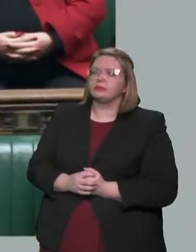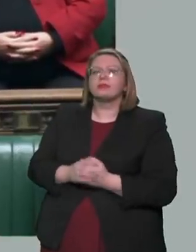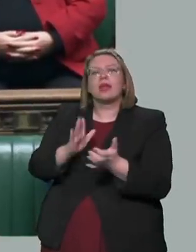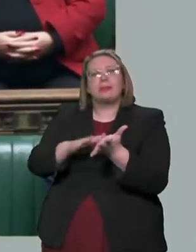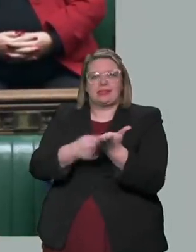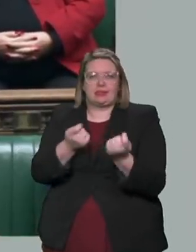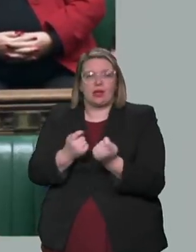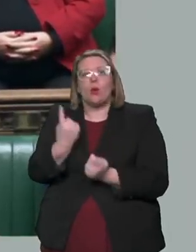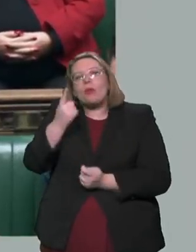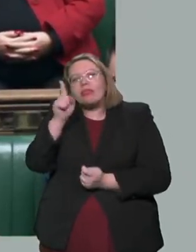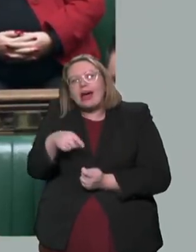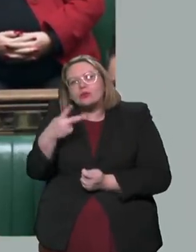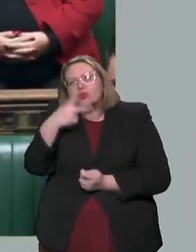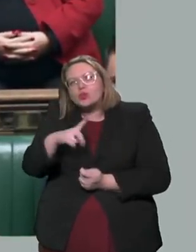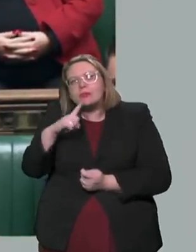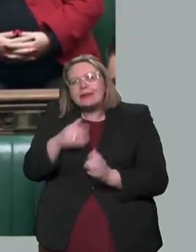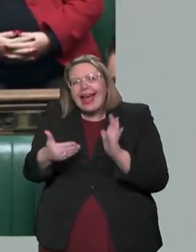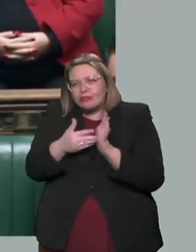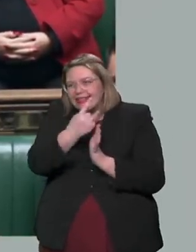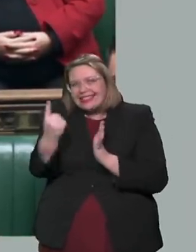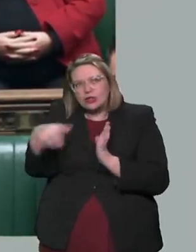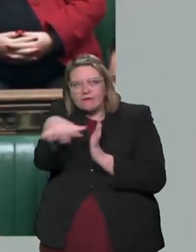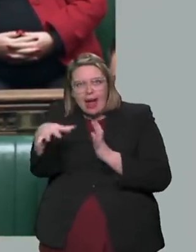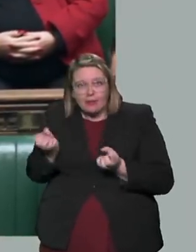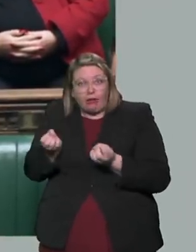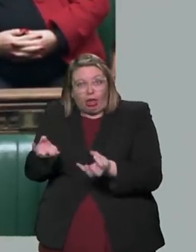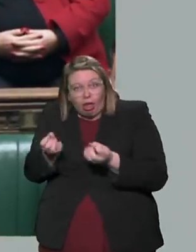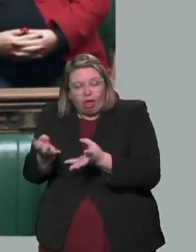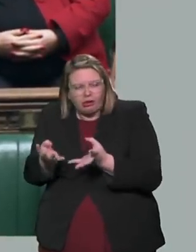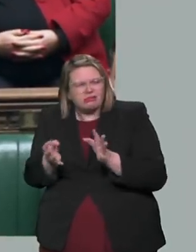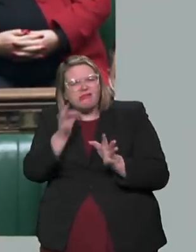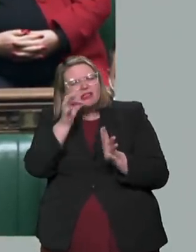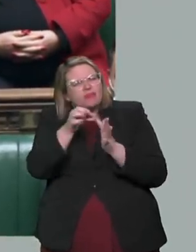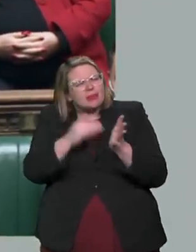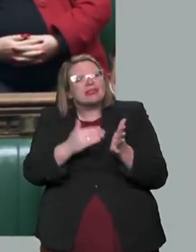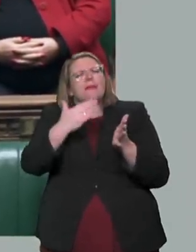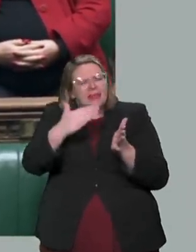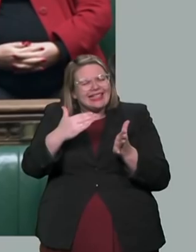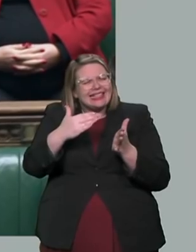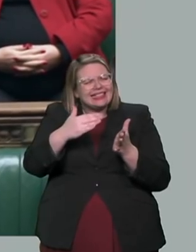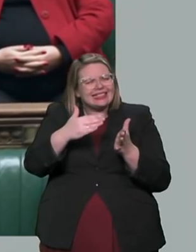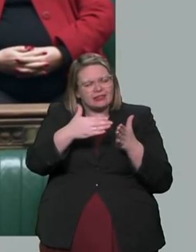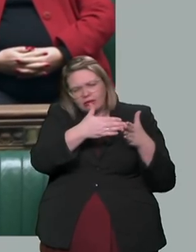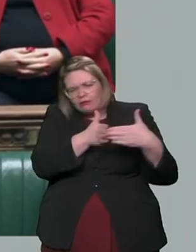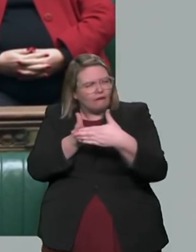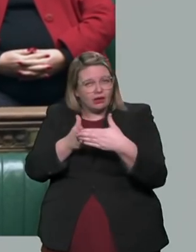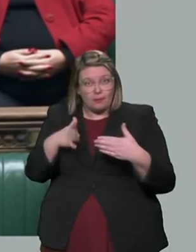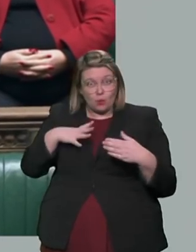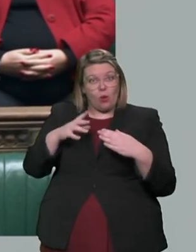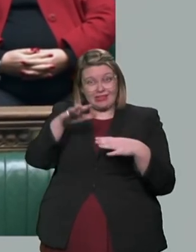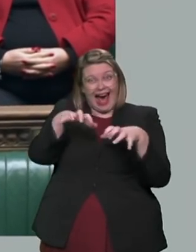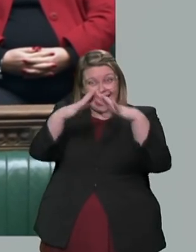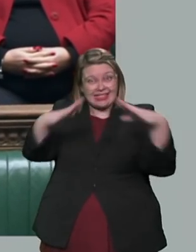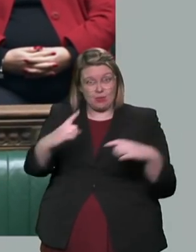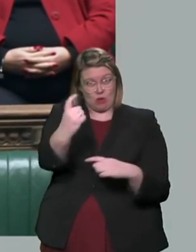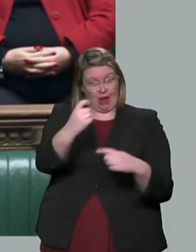£1,200 hit right away. So will he finally stop and change course, or will he plough on towards what will